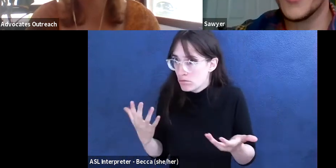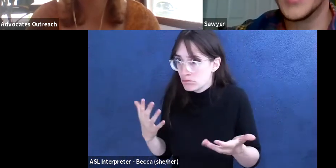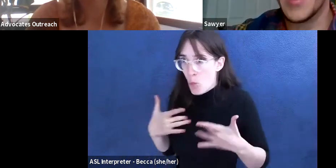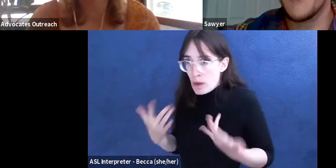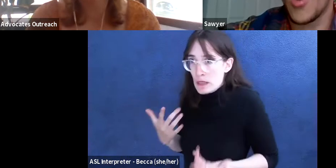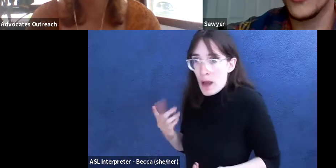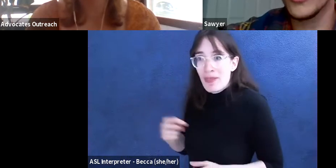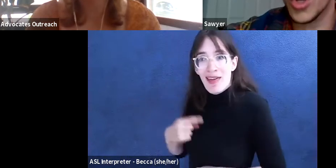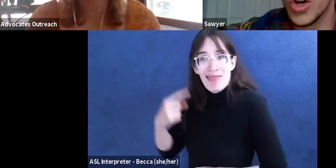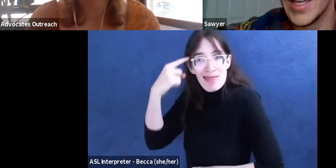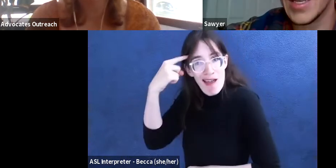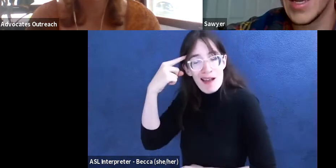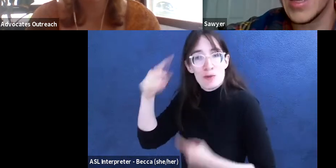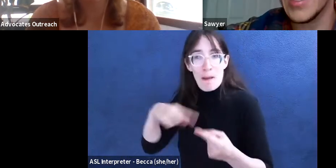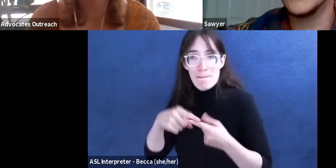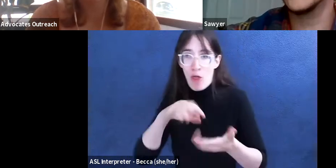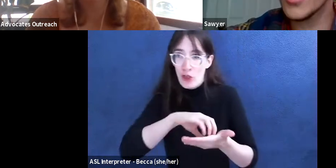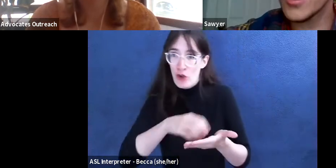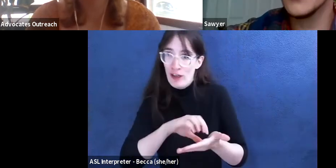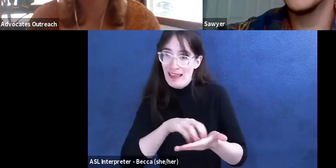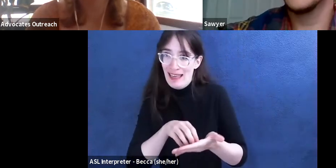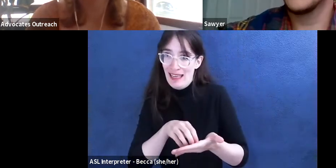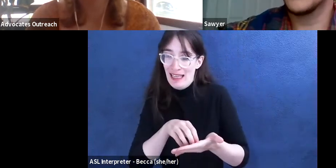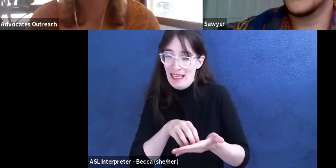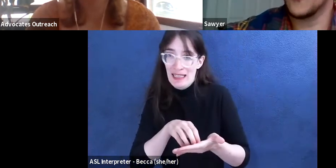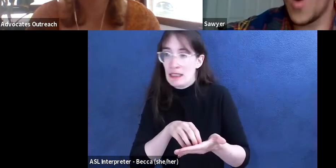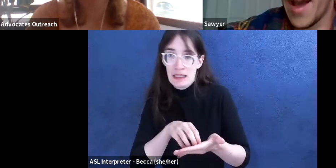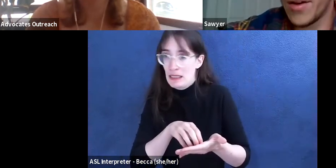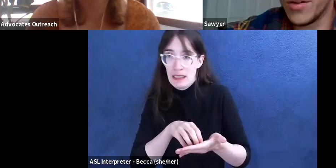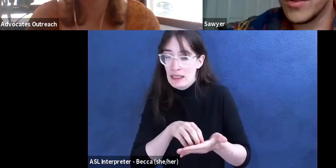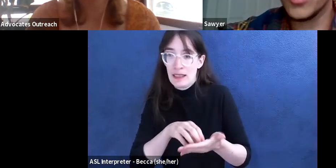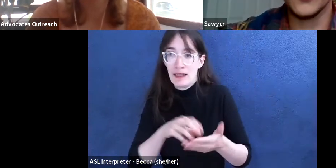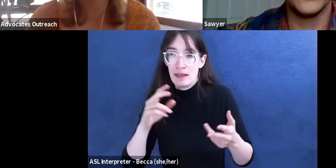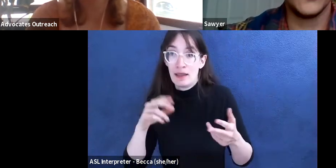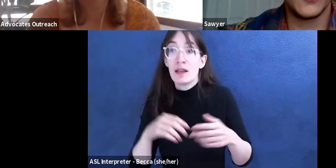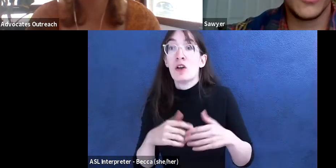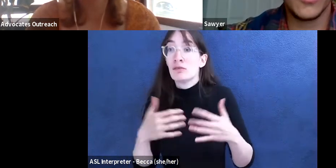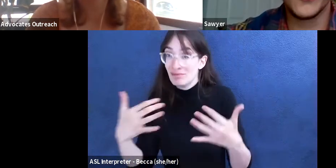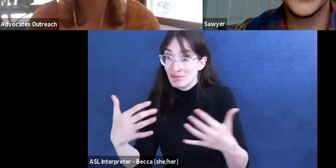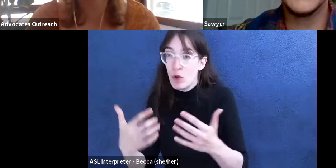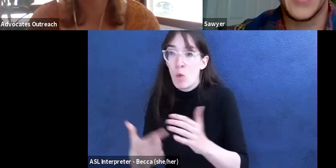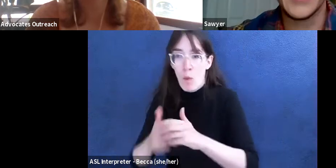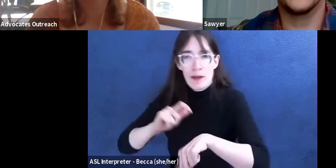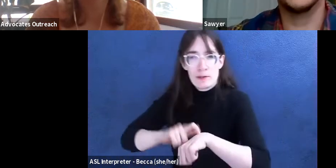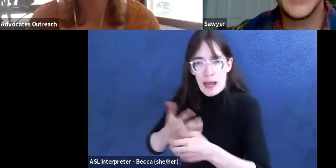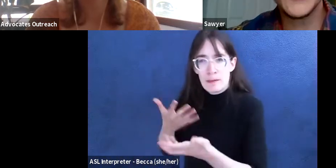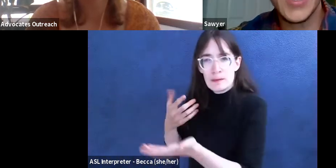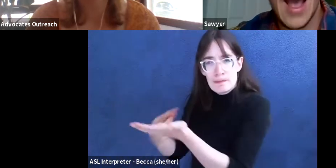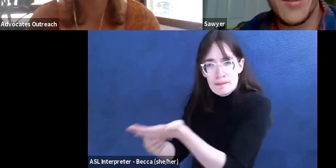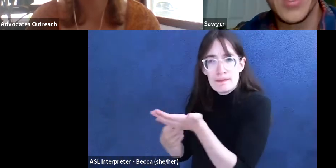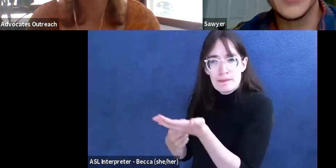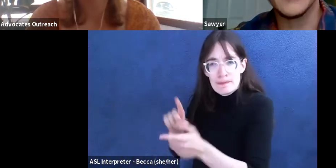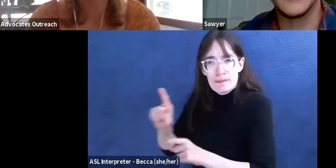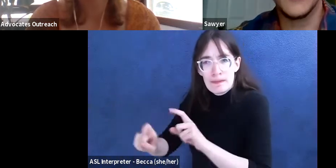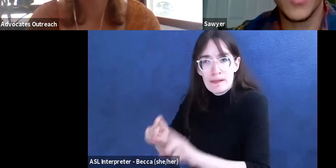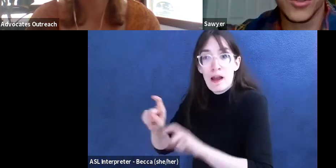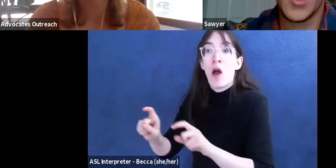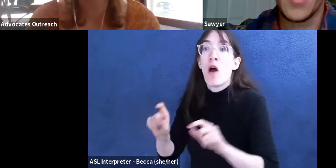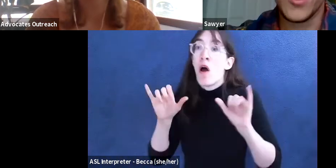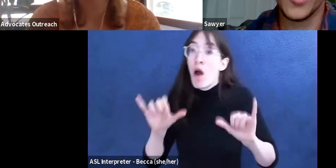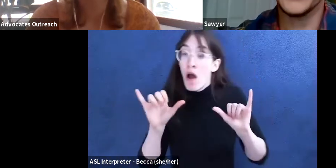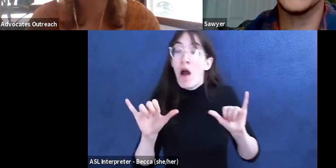right? The other reason why it's really important for kids to know the right words for those